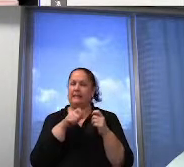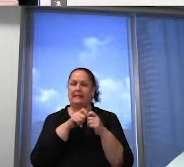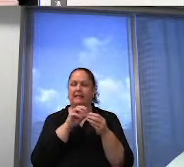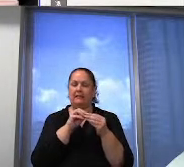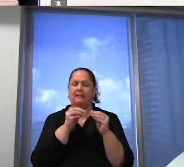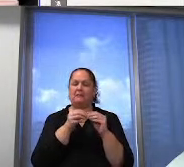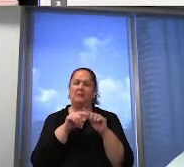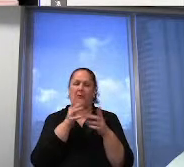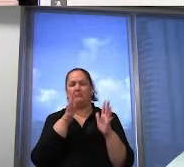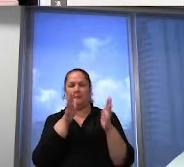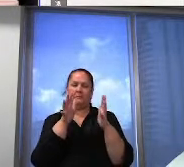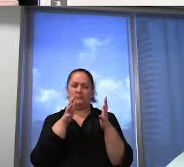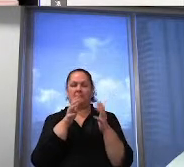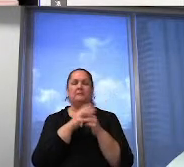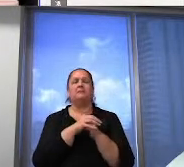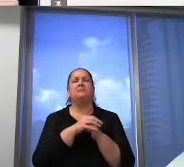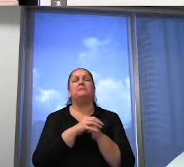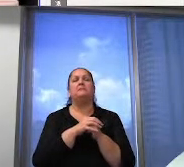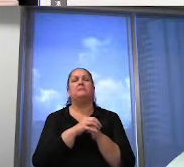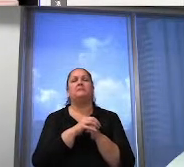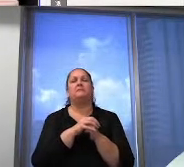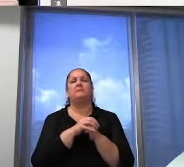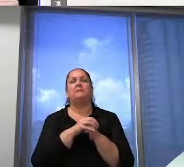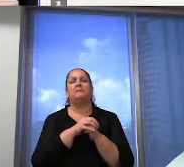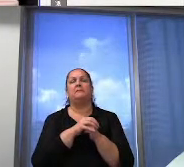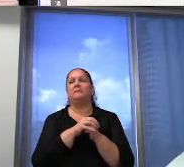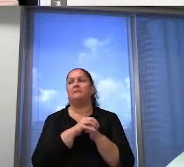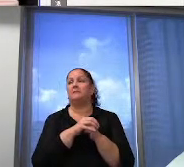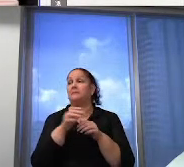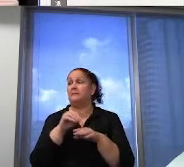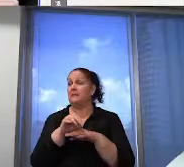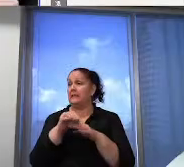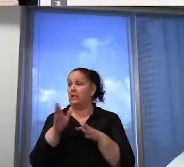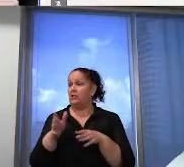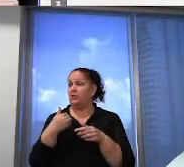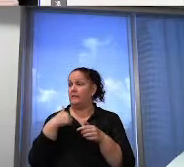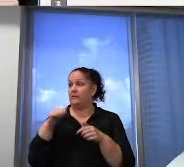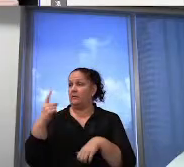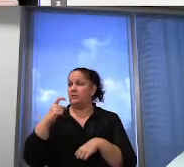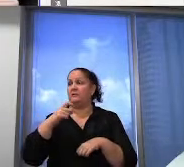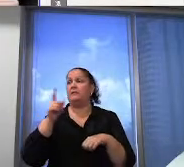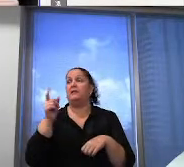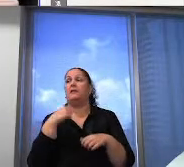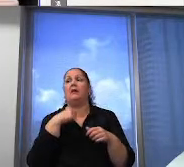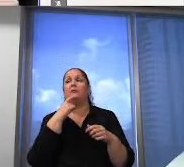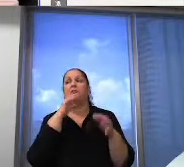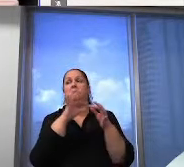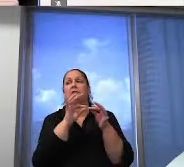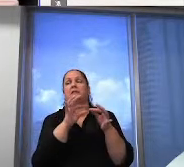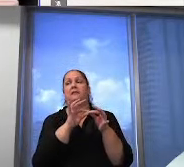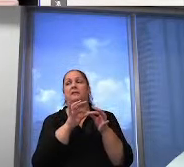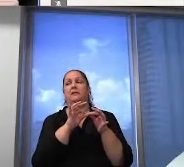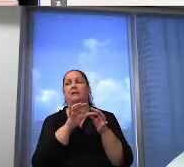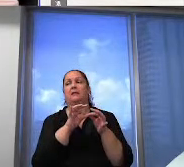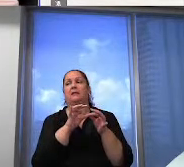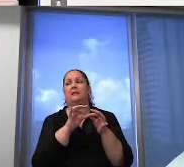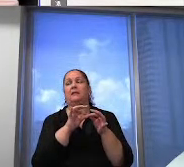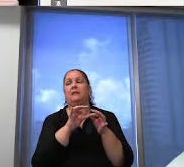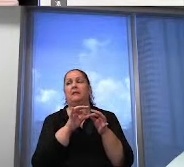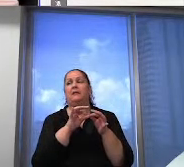aren't the exact numbers, but it'd be in that type of ballpark. One moment, please. Council, did you have a question, comment? No, I was just going to